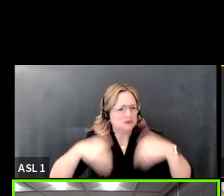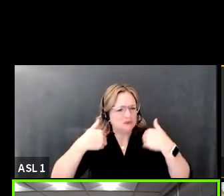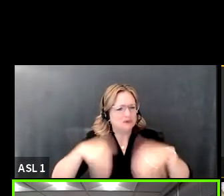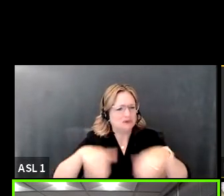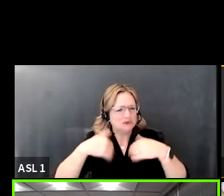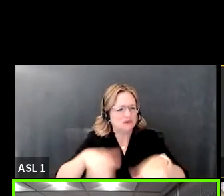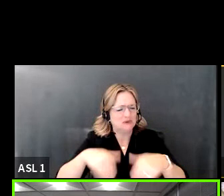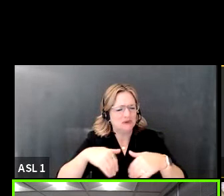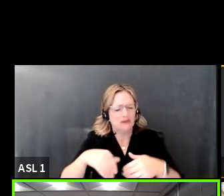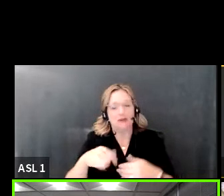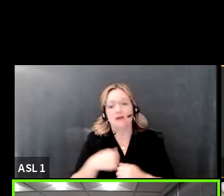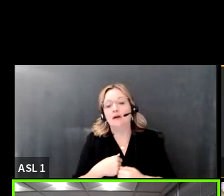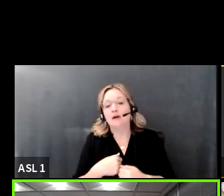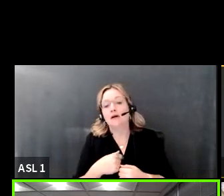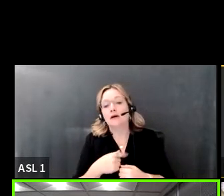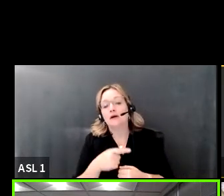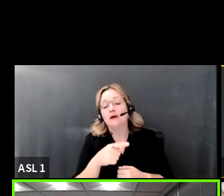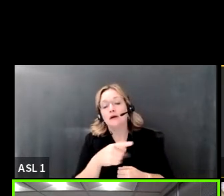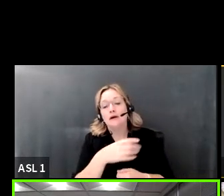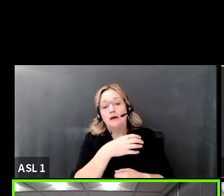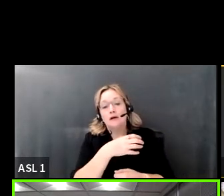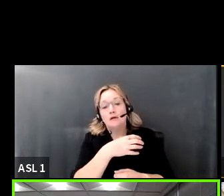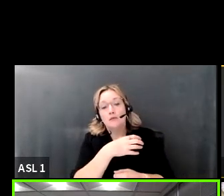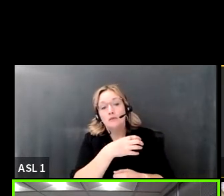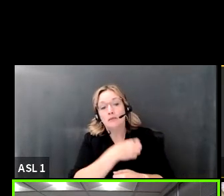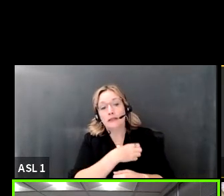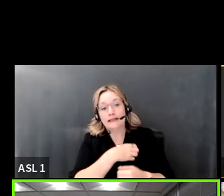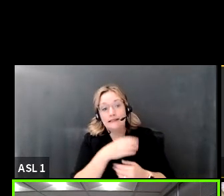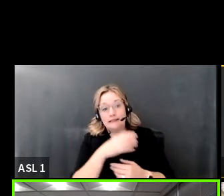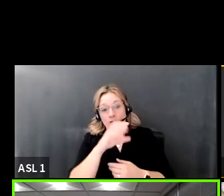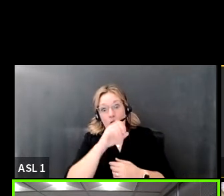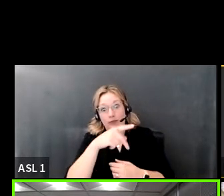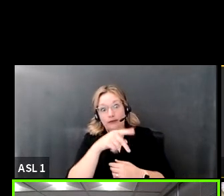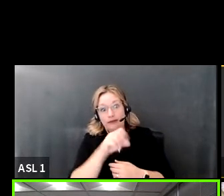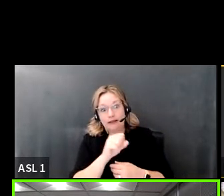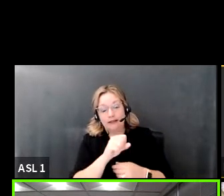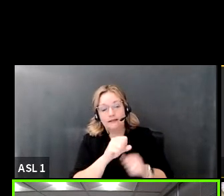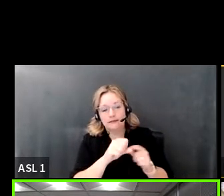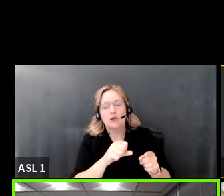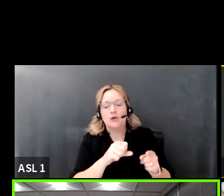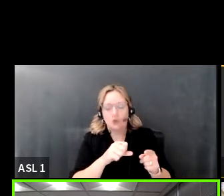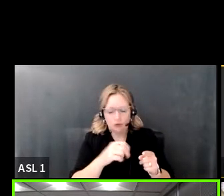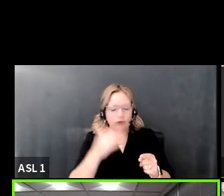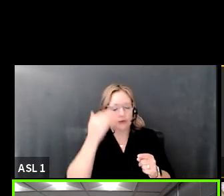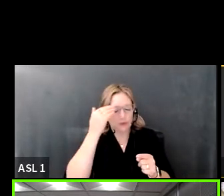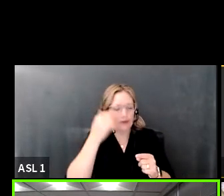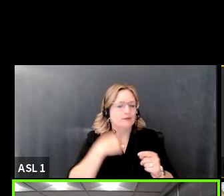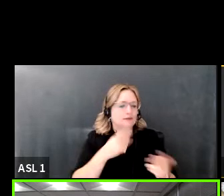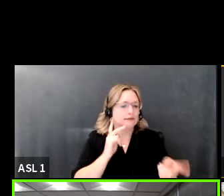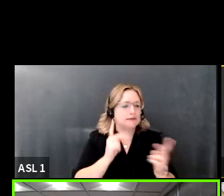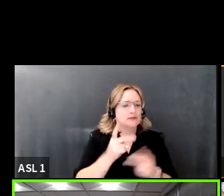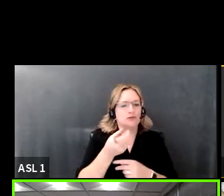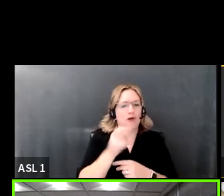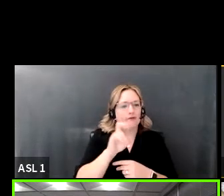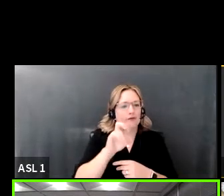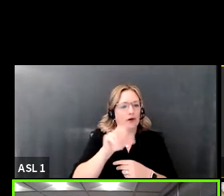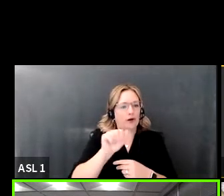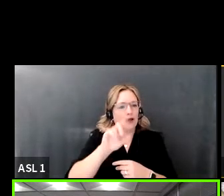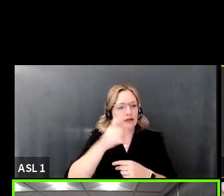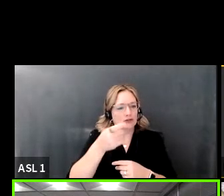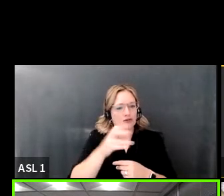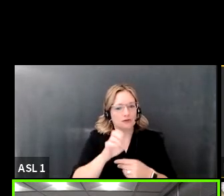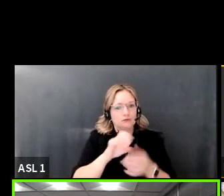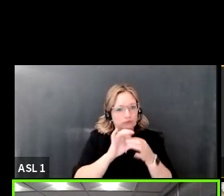the trends in the ottawa police service hold true for all the other police services we've heard reports from dr vera etches around declining